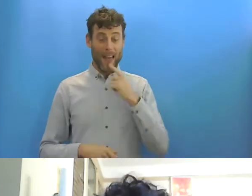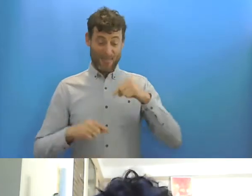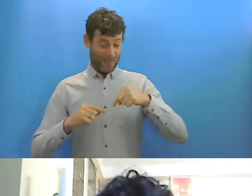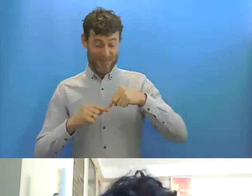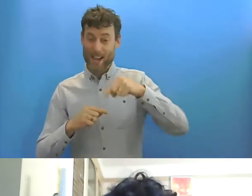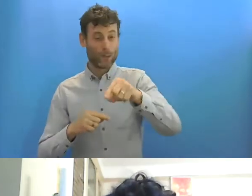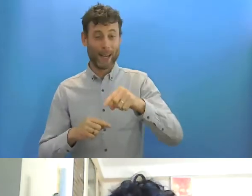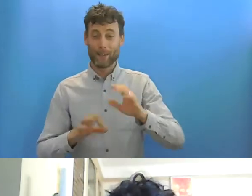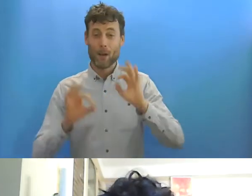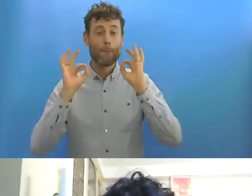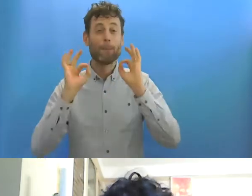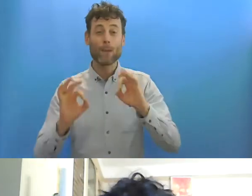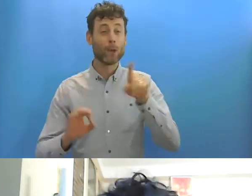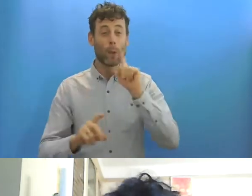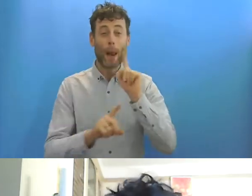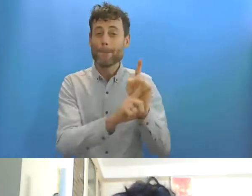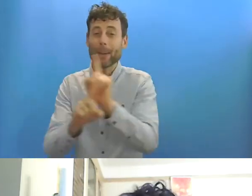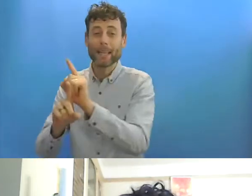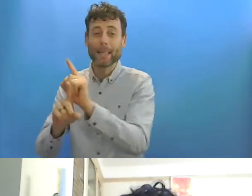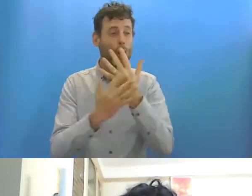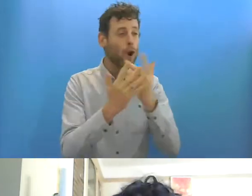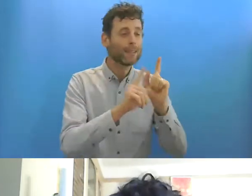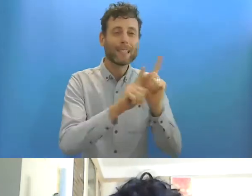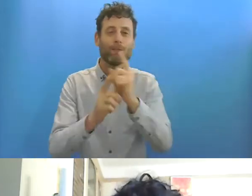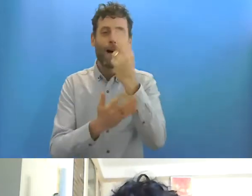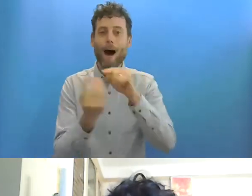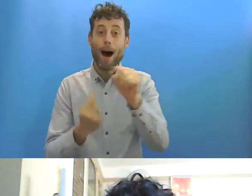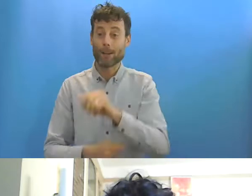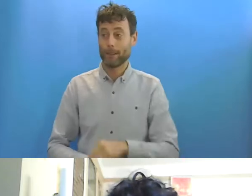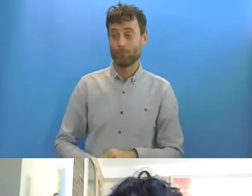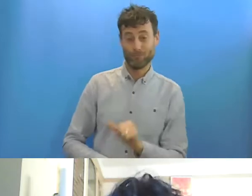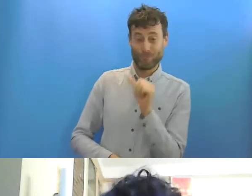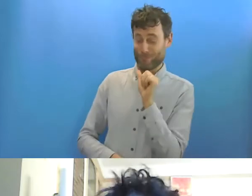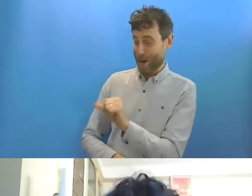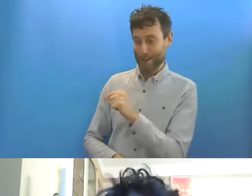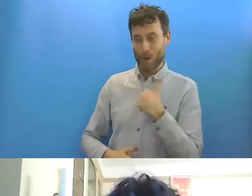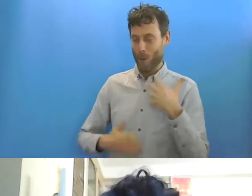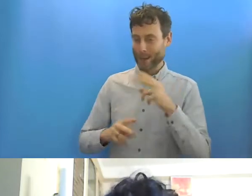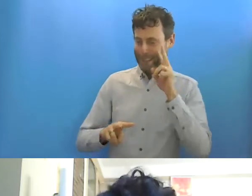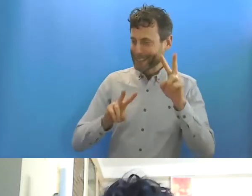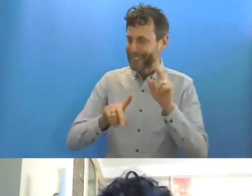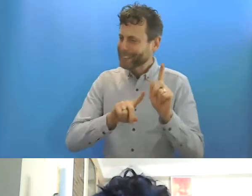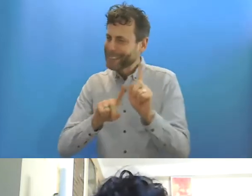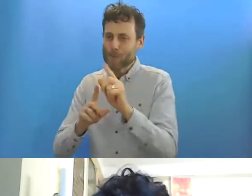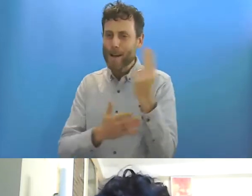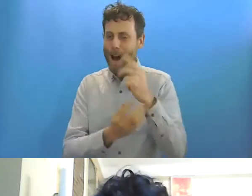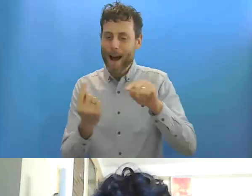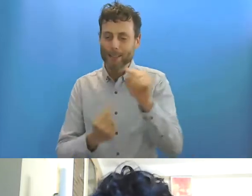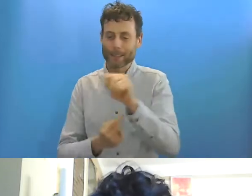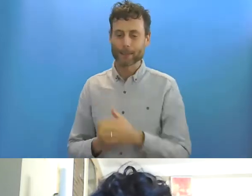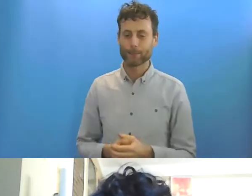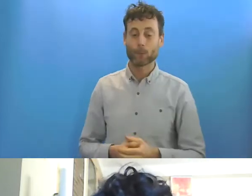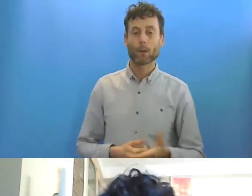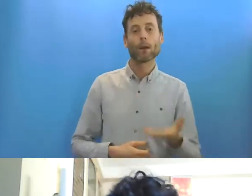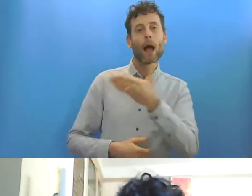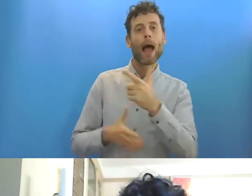all the artists and all the work this week. It's so exciting. Yeah, it's a great timing that you actually get to see all of that. April, what are you most